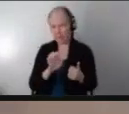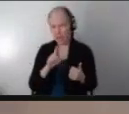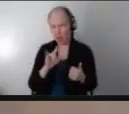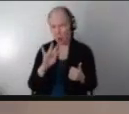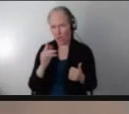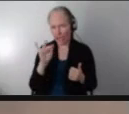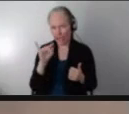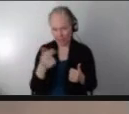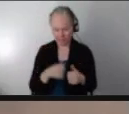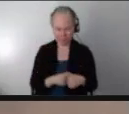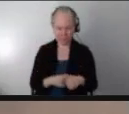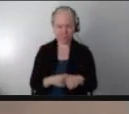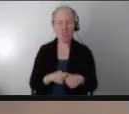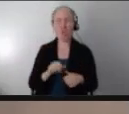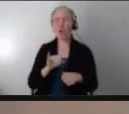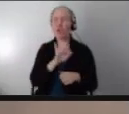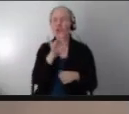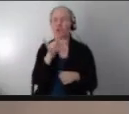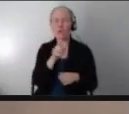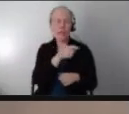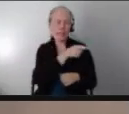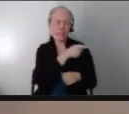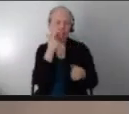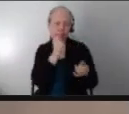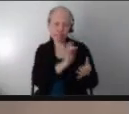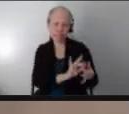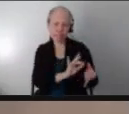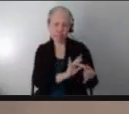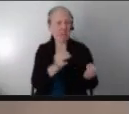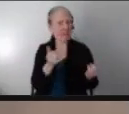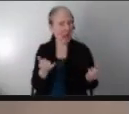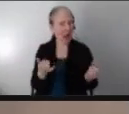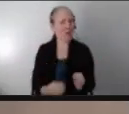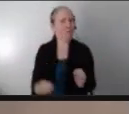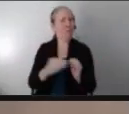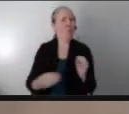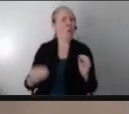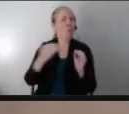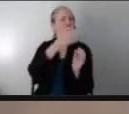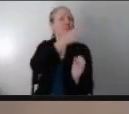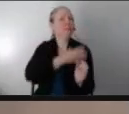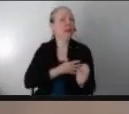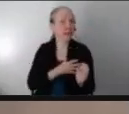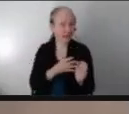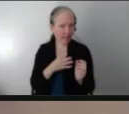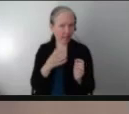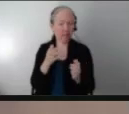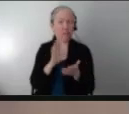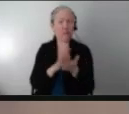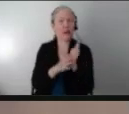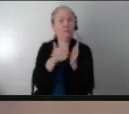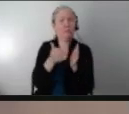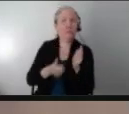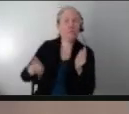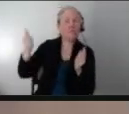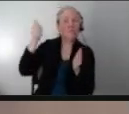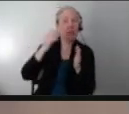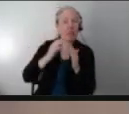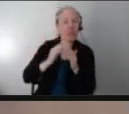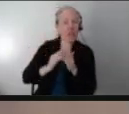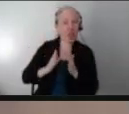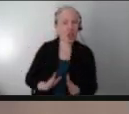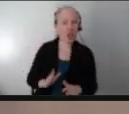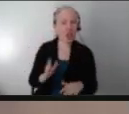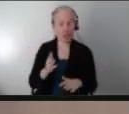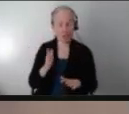such an increase in the number of females that are in different leadership positions. As a matter of fact, on